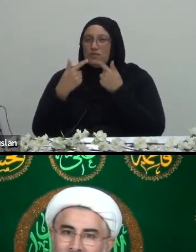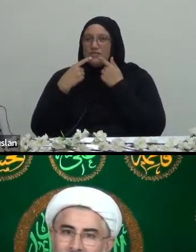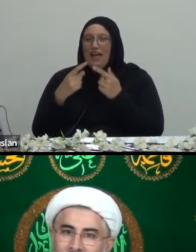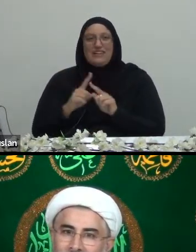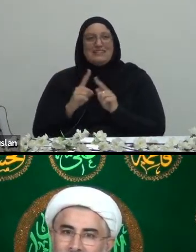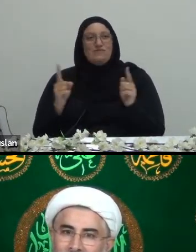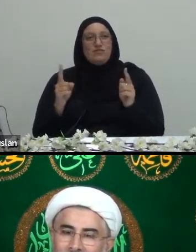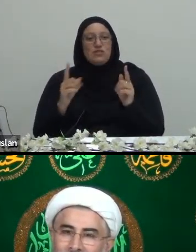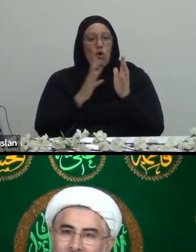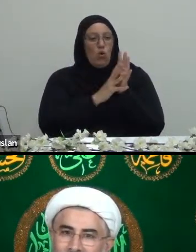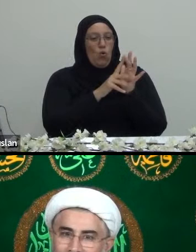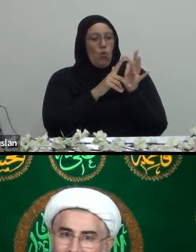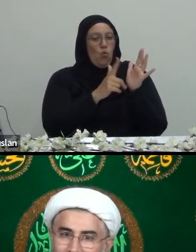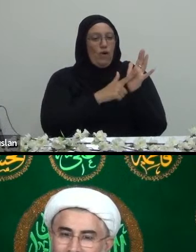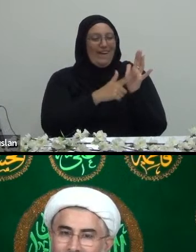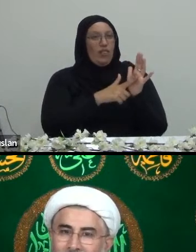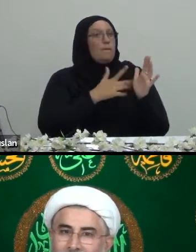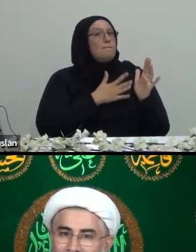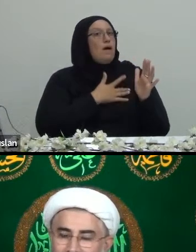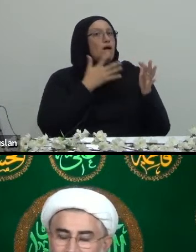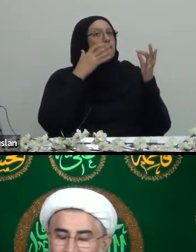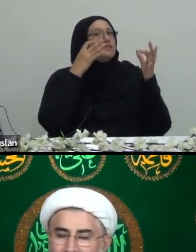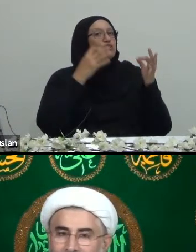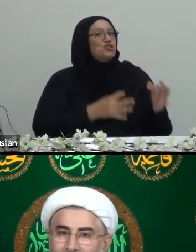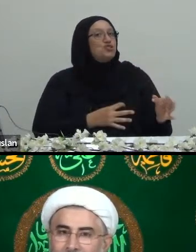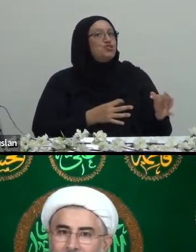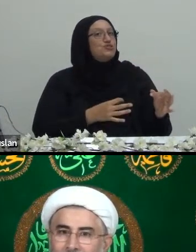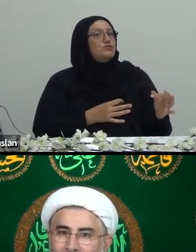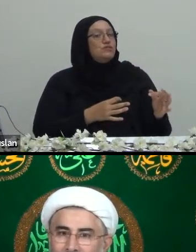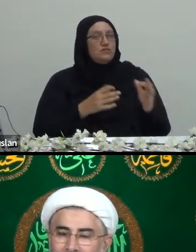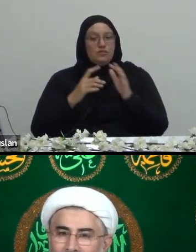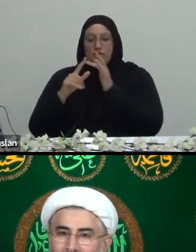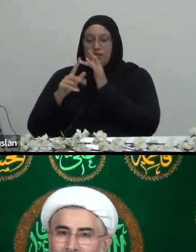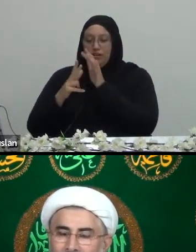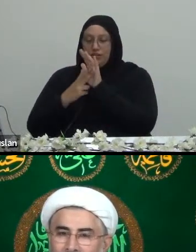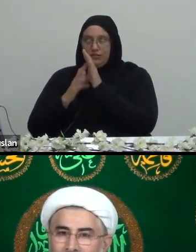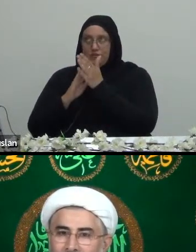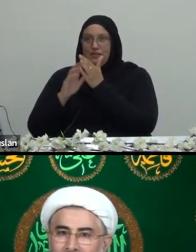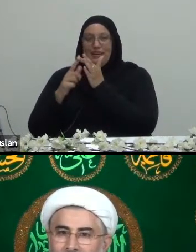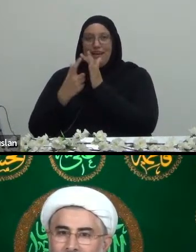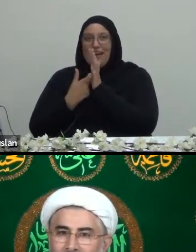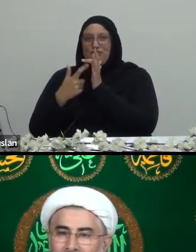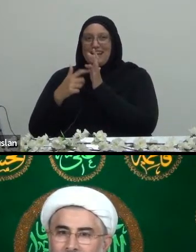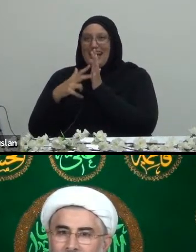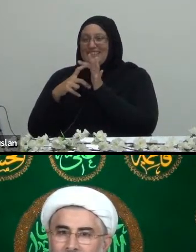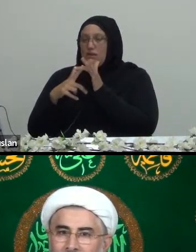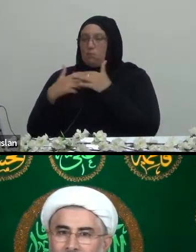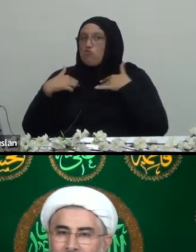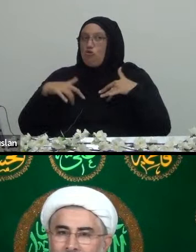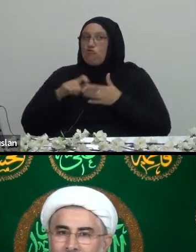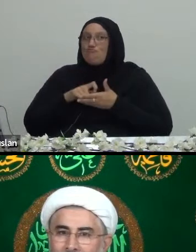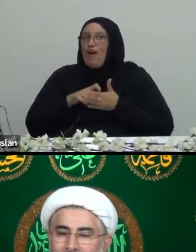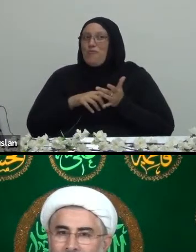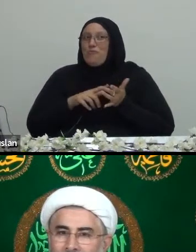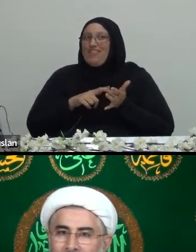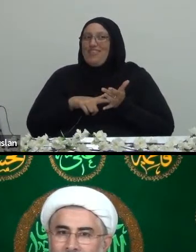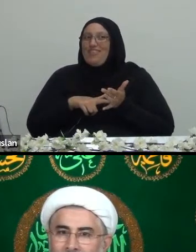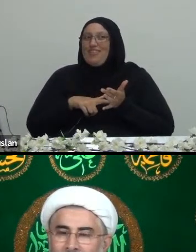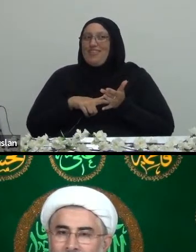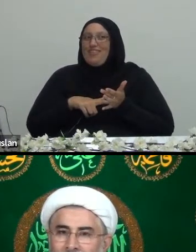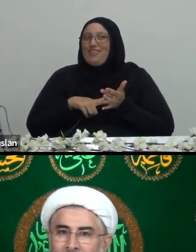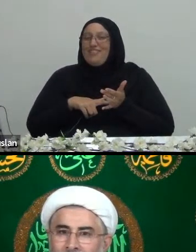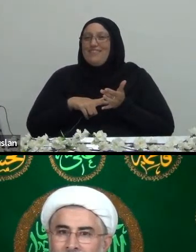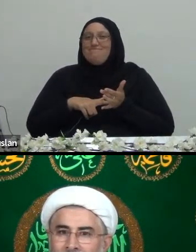is a will and what is inheritance. So, Ahsan, thank you very much for doing that, Sheikh. Now we have a